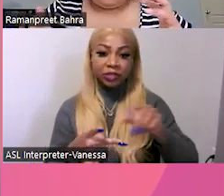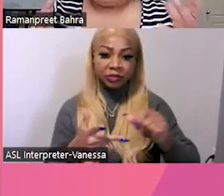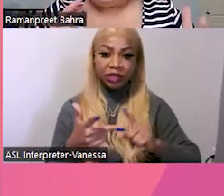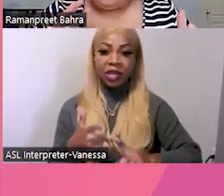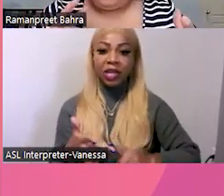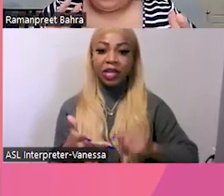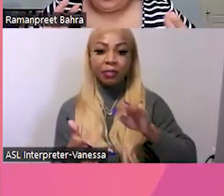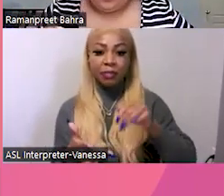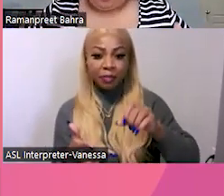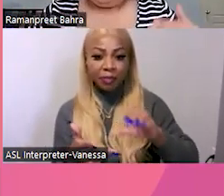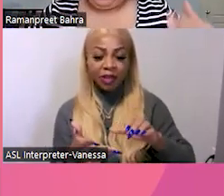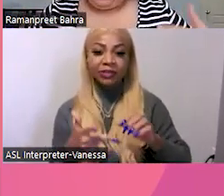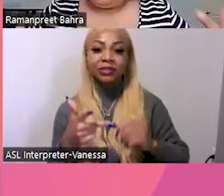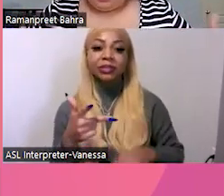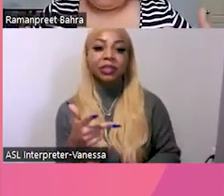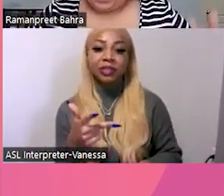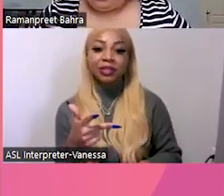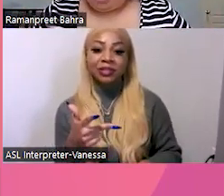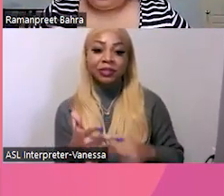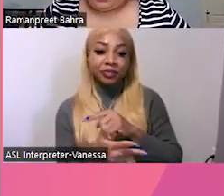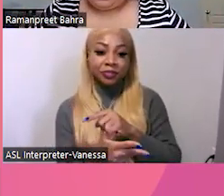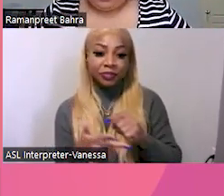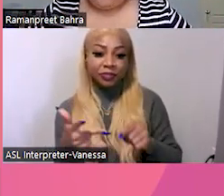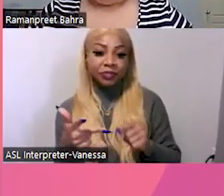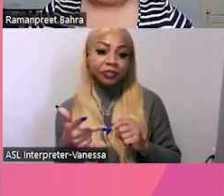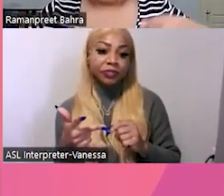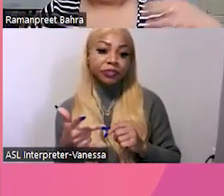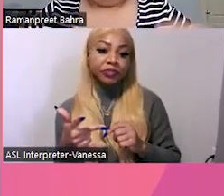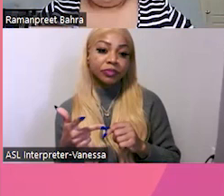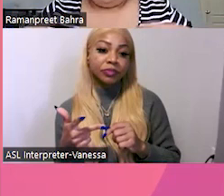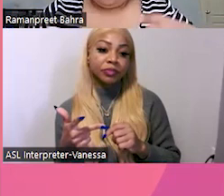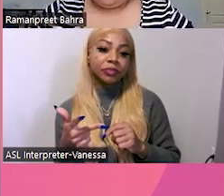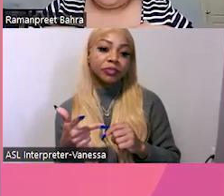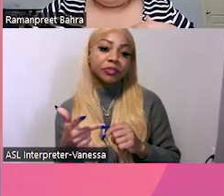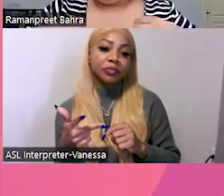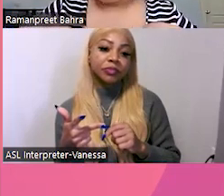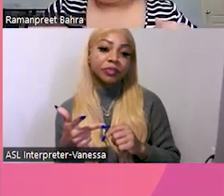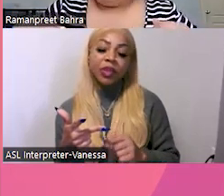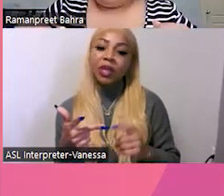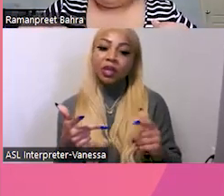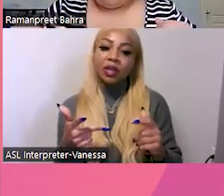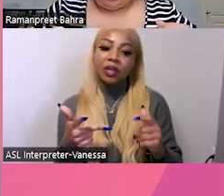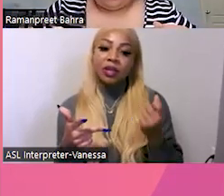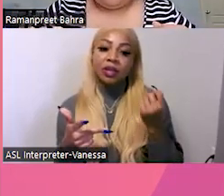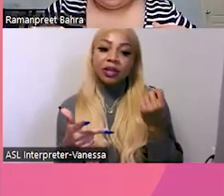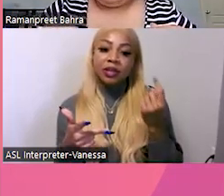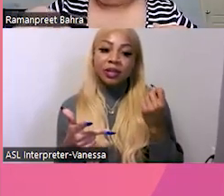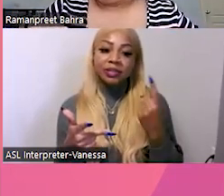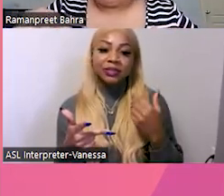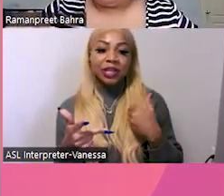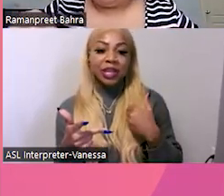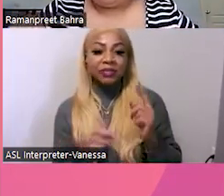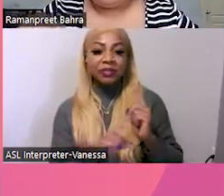of normalcy are cataloged, and we come to circulate within these cultural forums